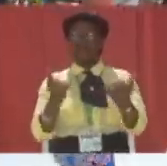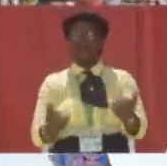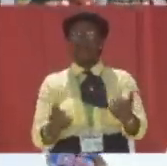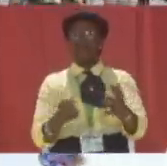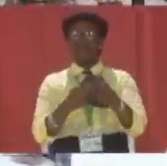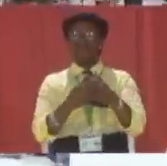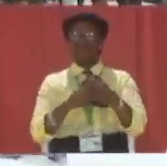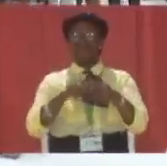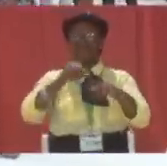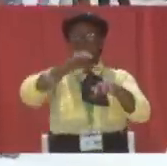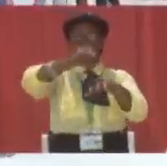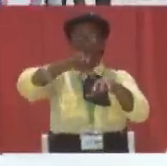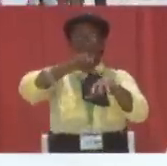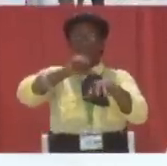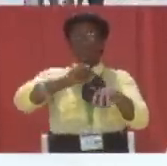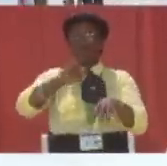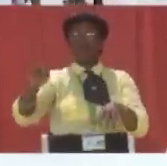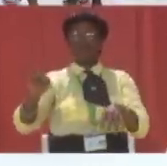children.